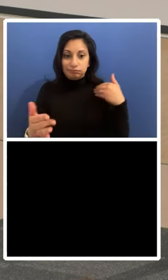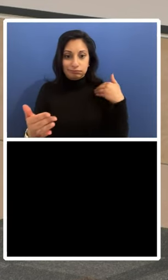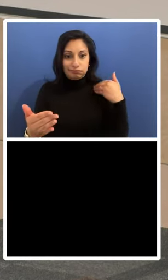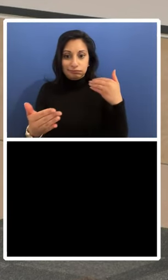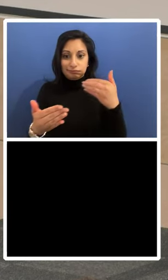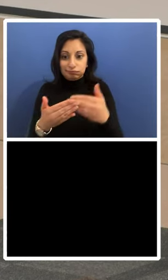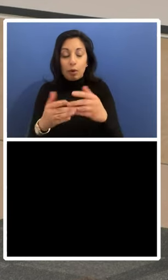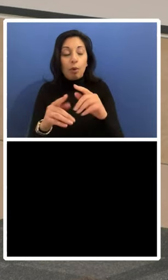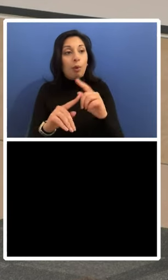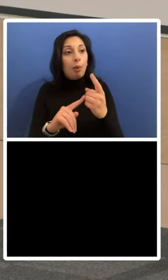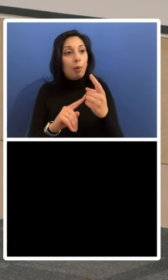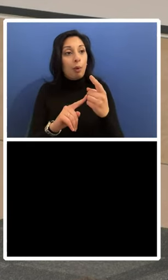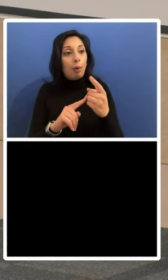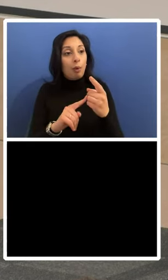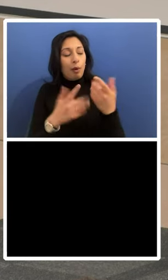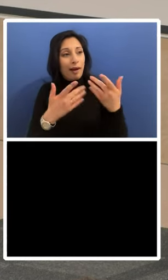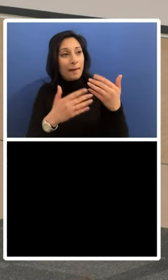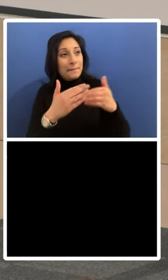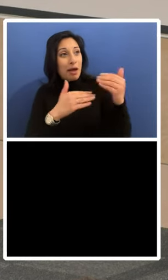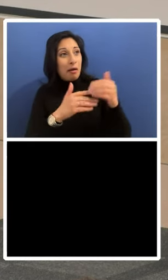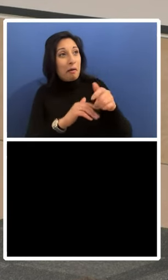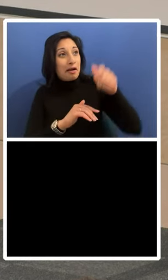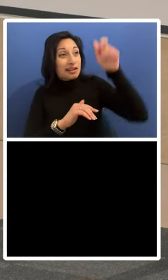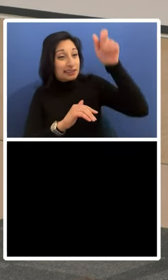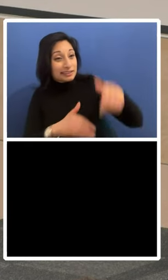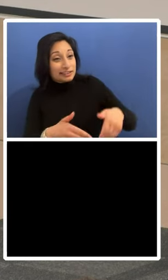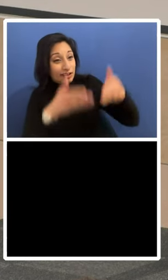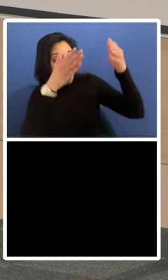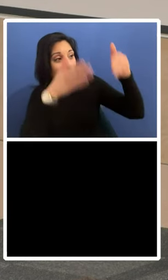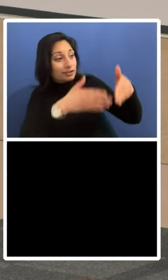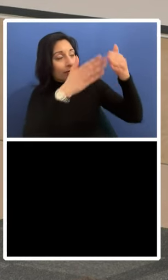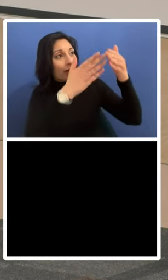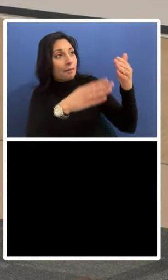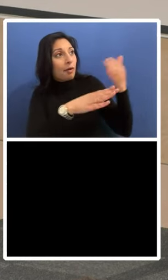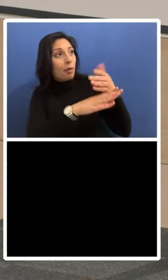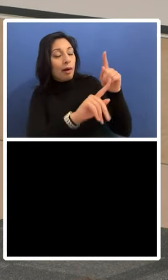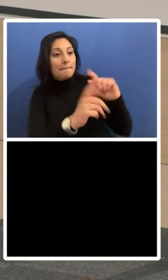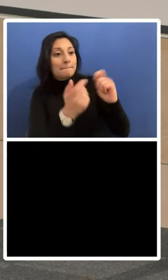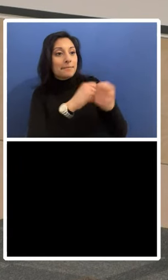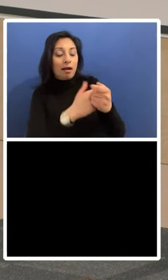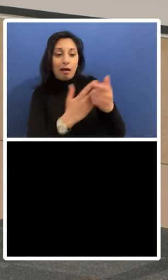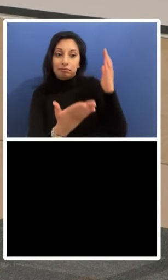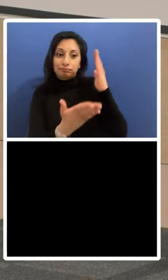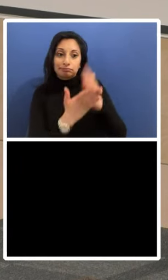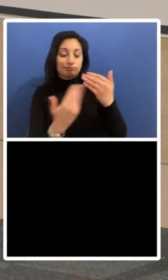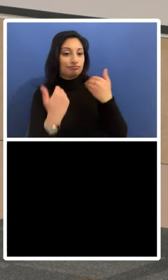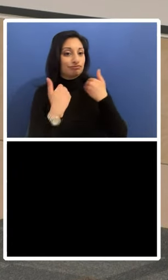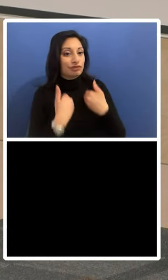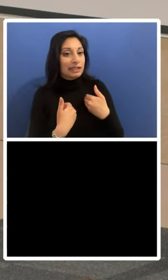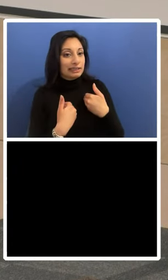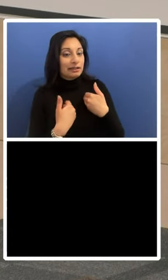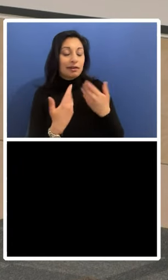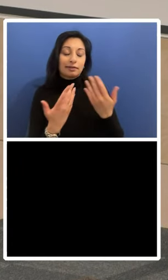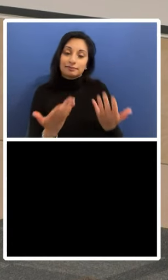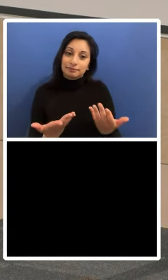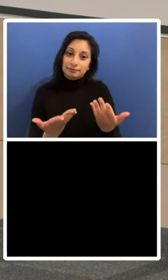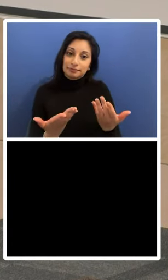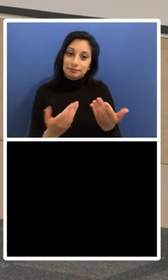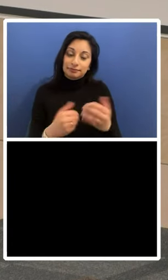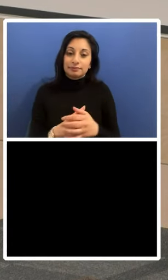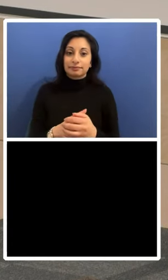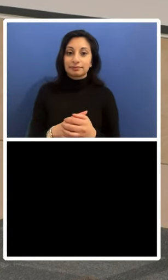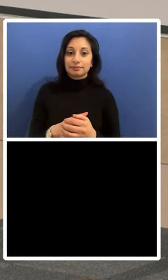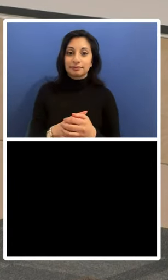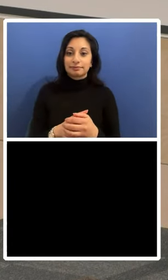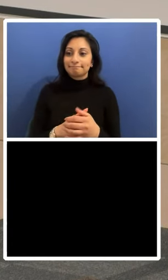effectively takes a lot of the interesting voices out of the system. So I would encourage anyone who's a talent giant economist, don't let them